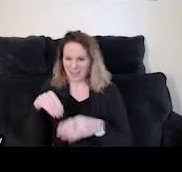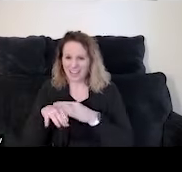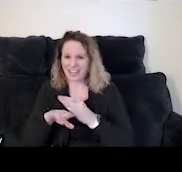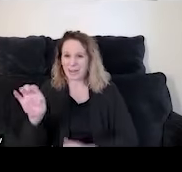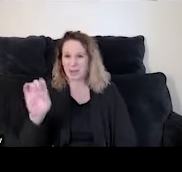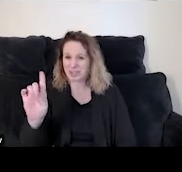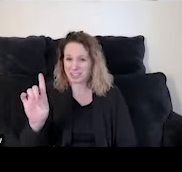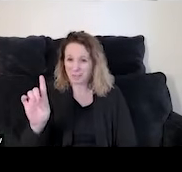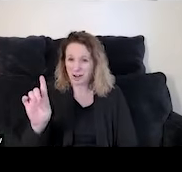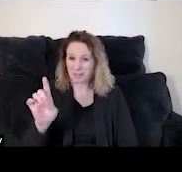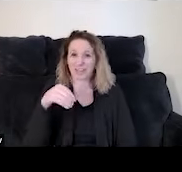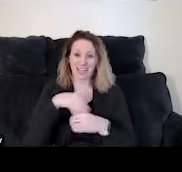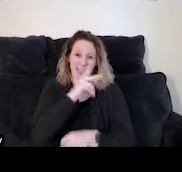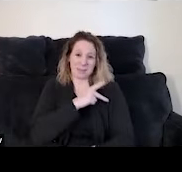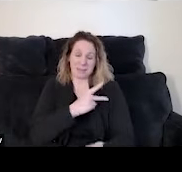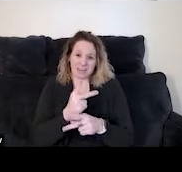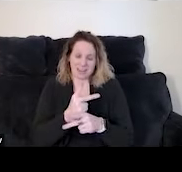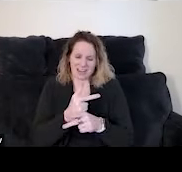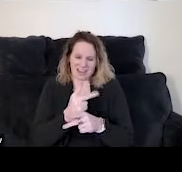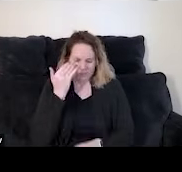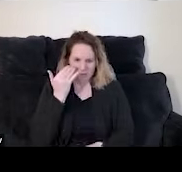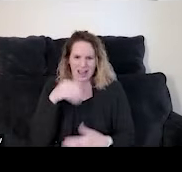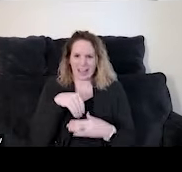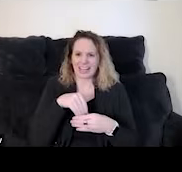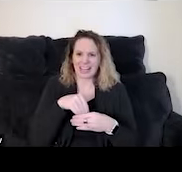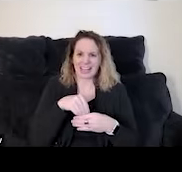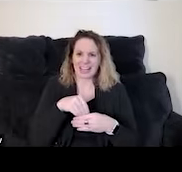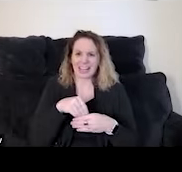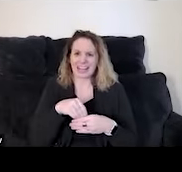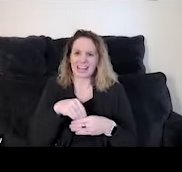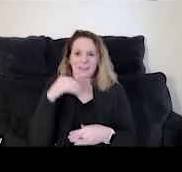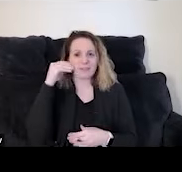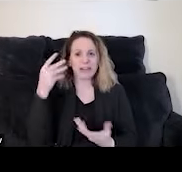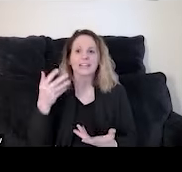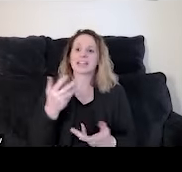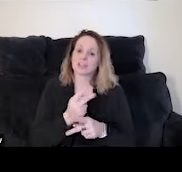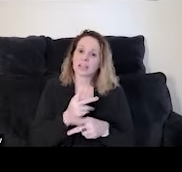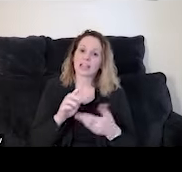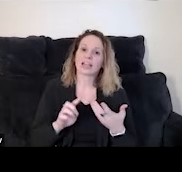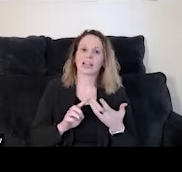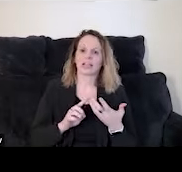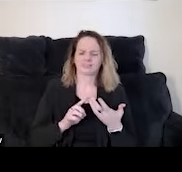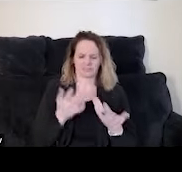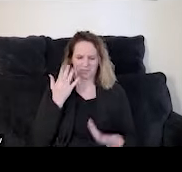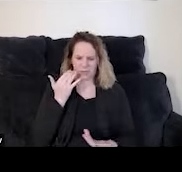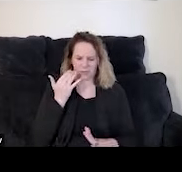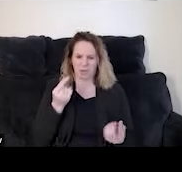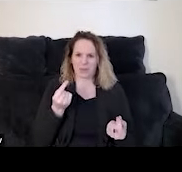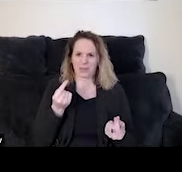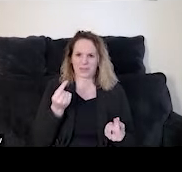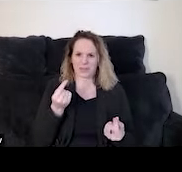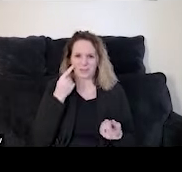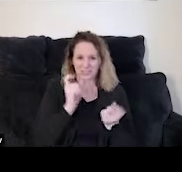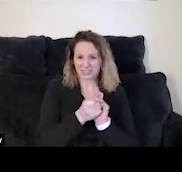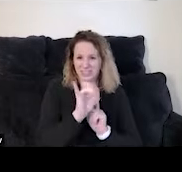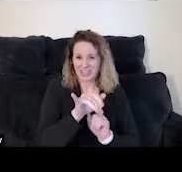departments, inpatient care, how they end up in residential care, and what we can do in order to change